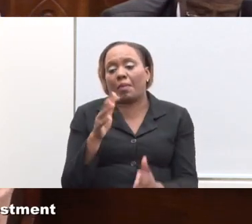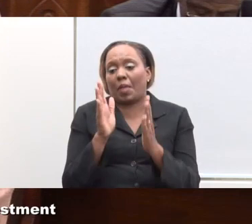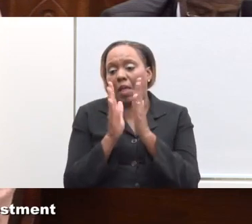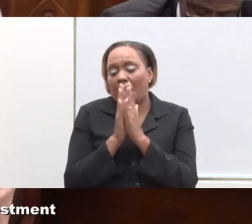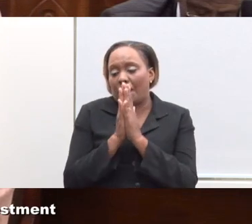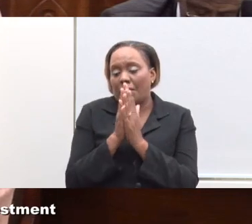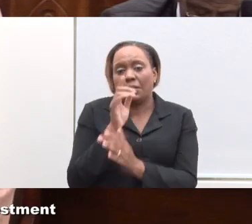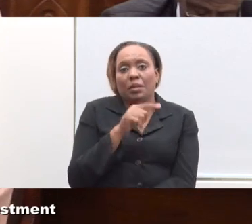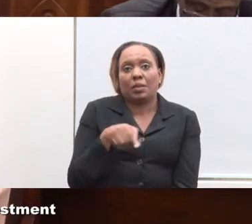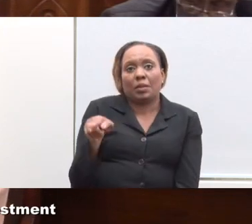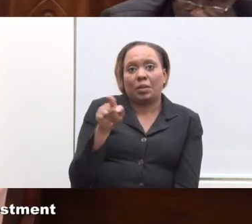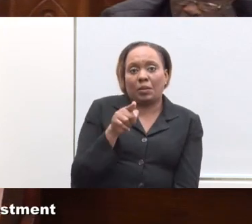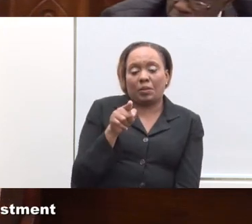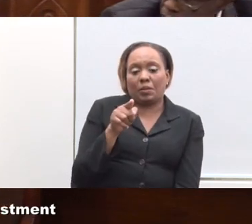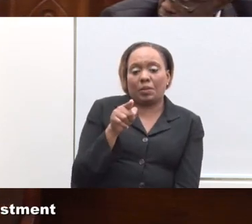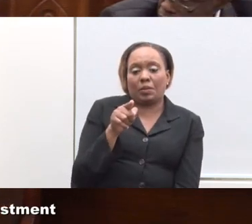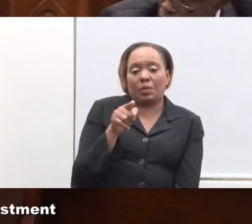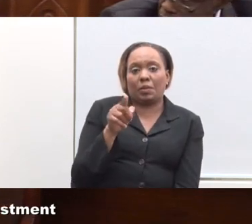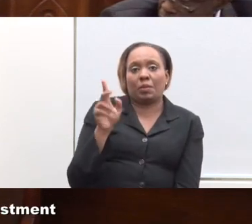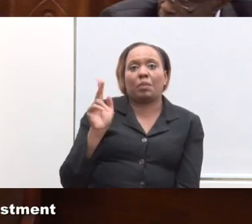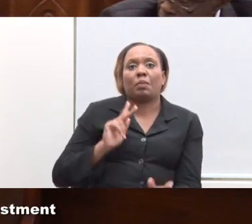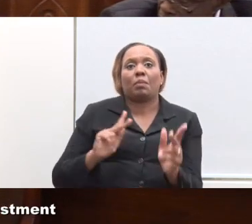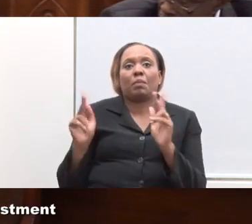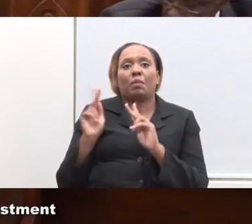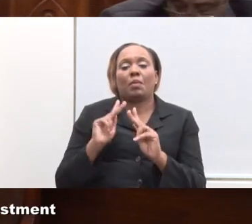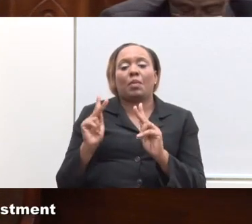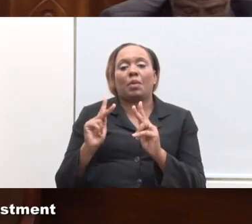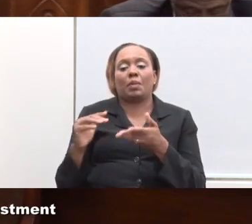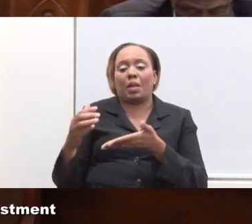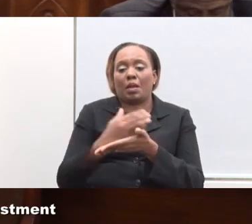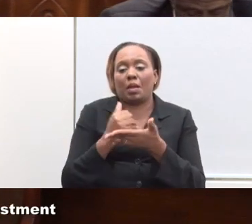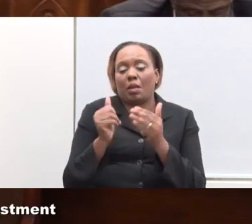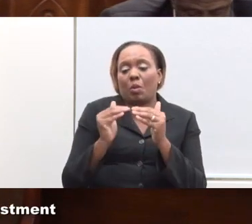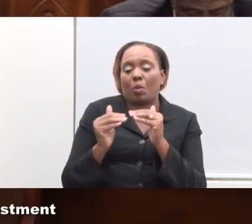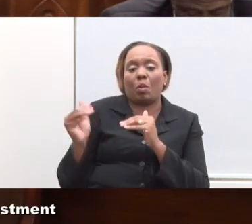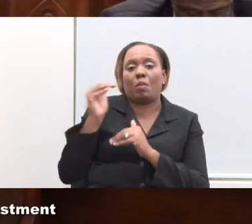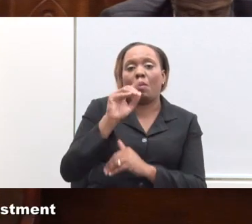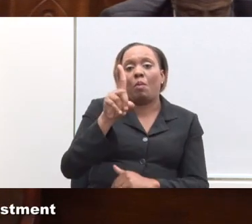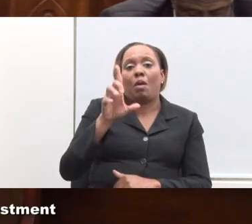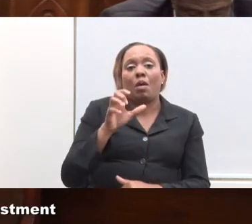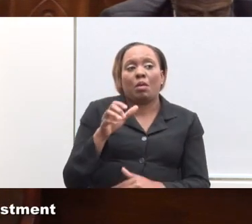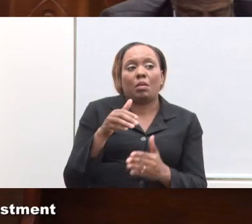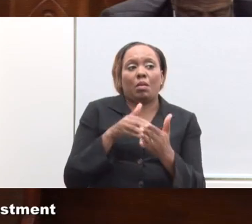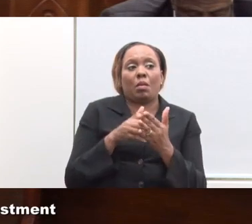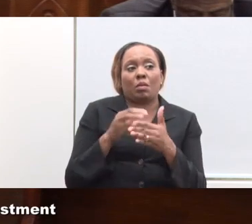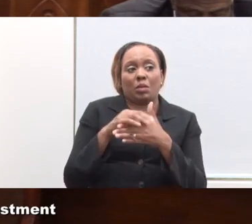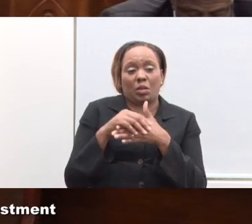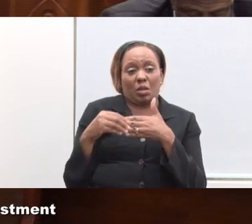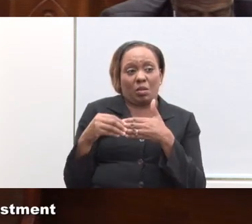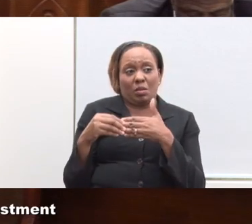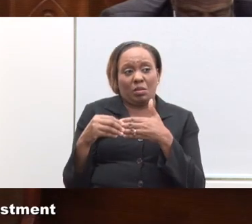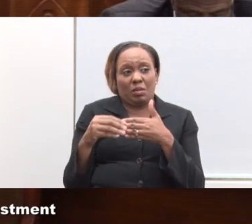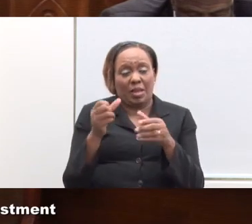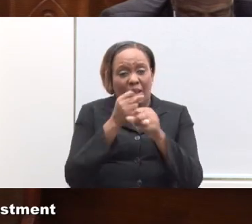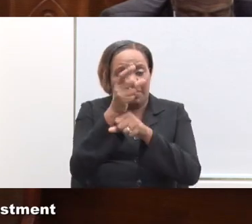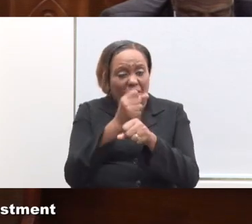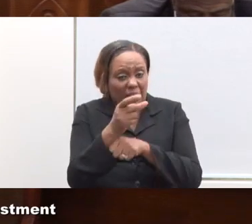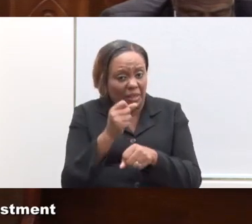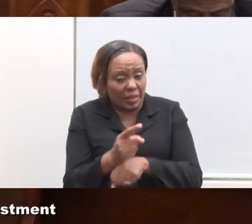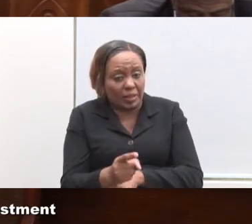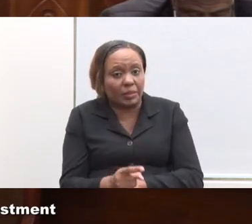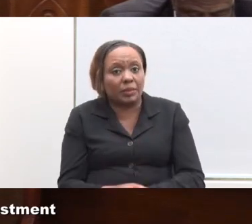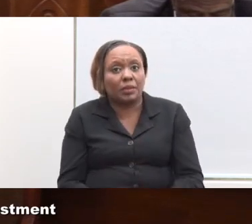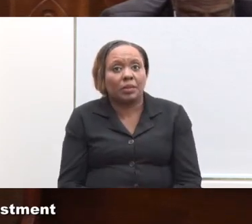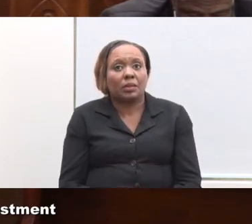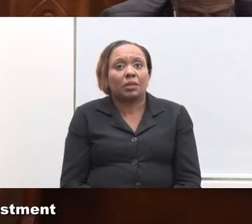this country, particularly those earning above $100,000 in Barbados, and those companies who can afford it, to contribute